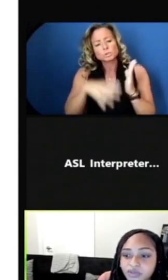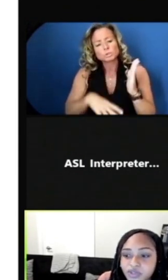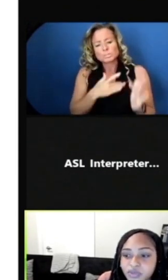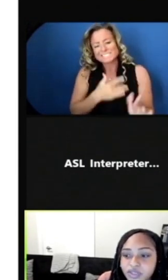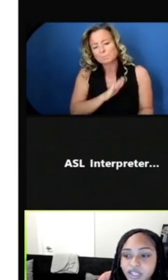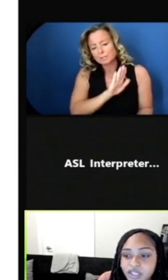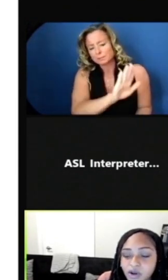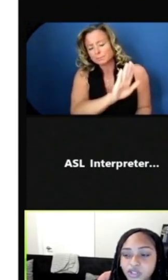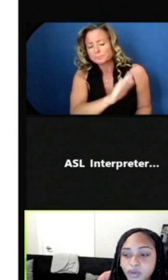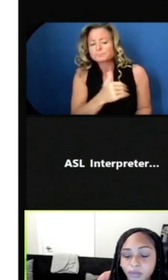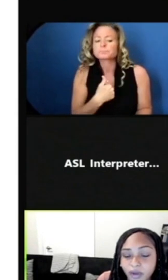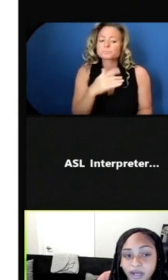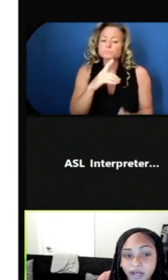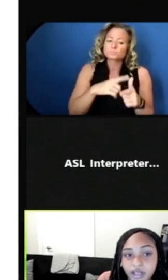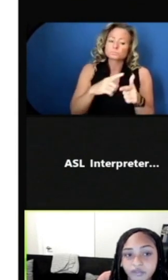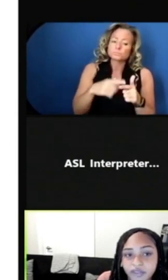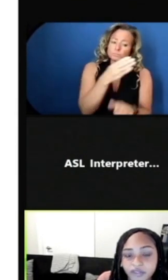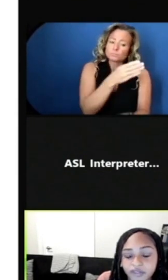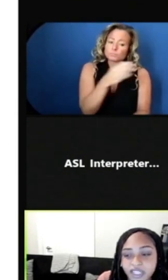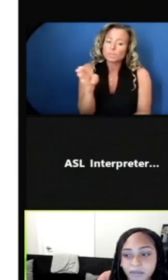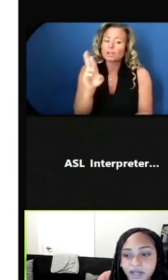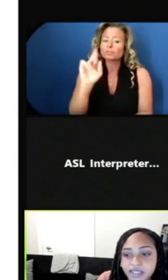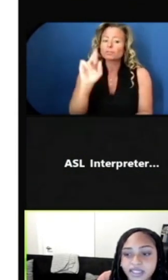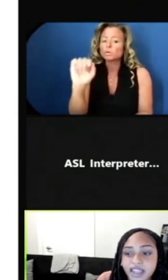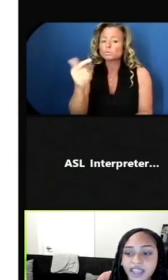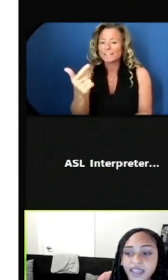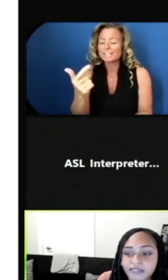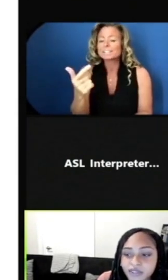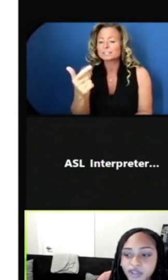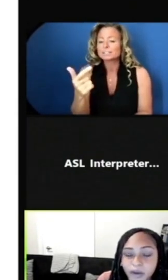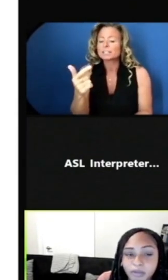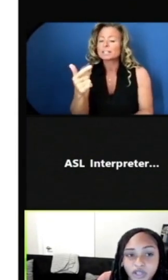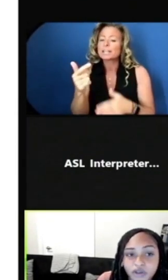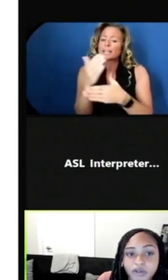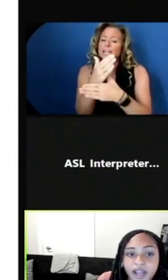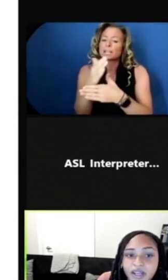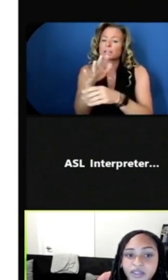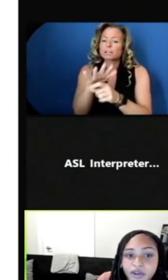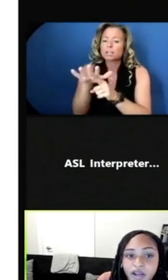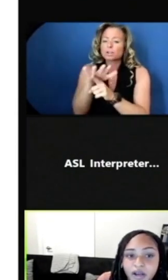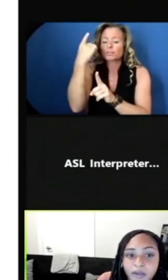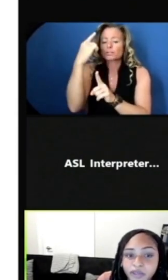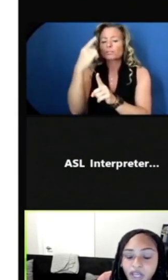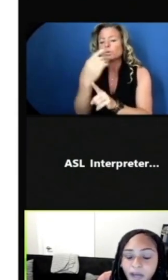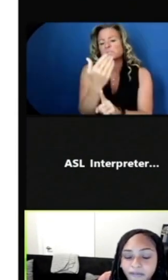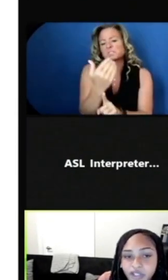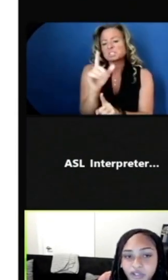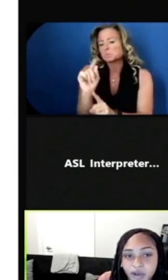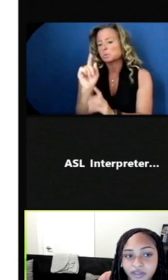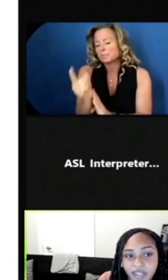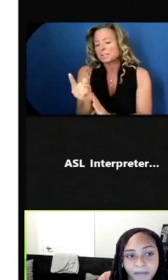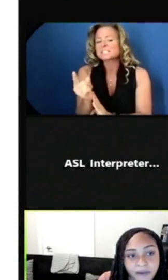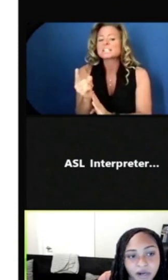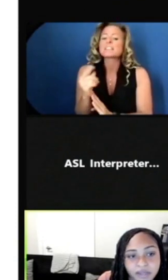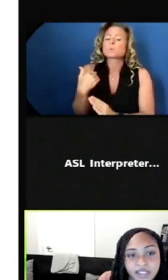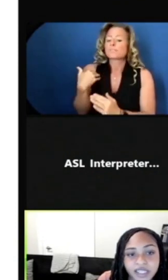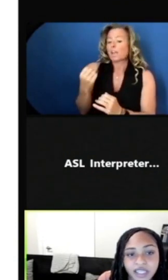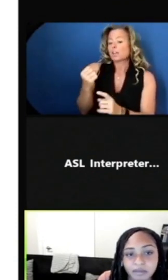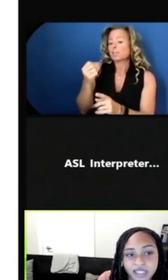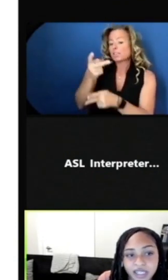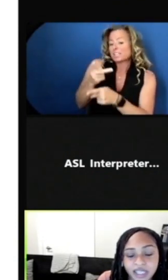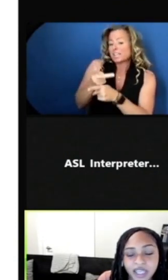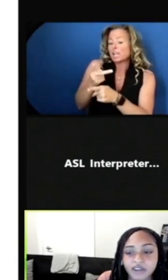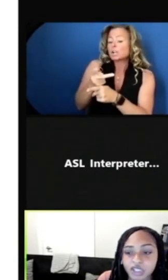Those individuals then go to a waiting area for the 15 minutes, and then they're observed by another healthcare professional, whether that be a